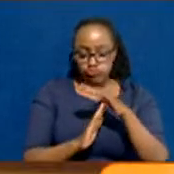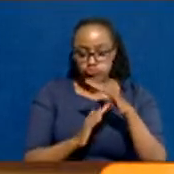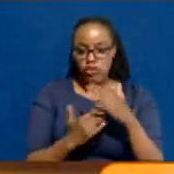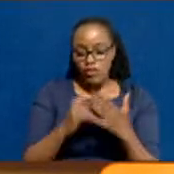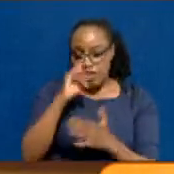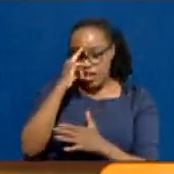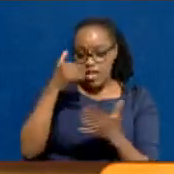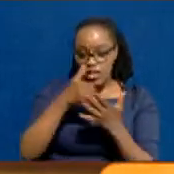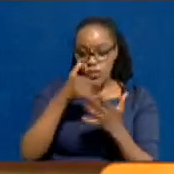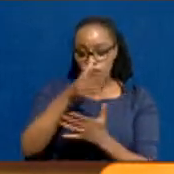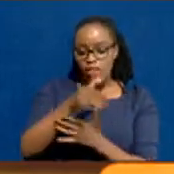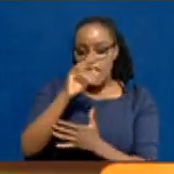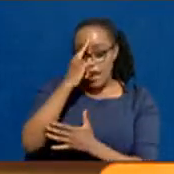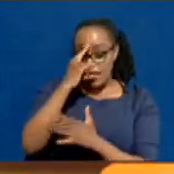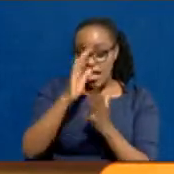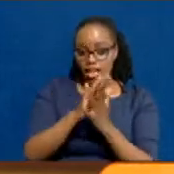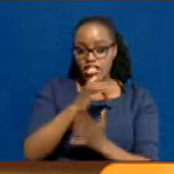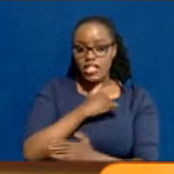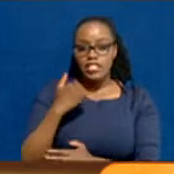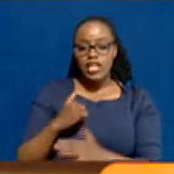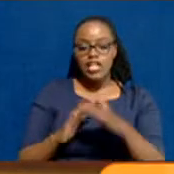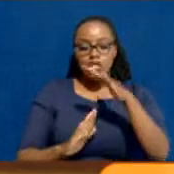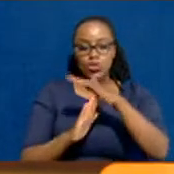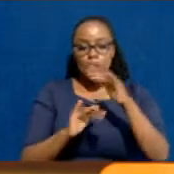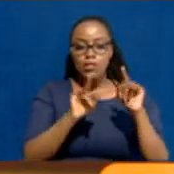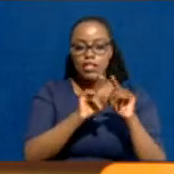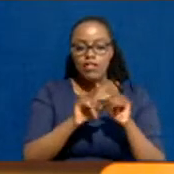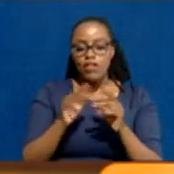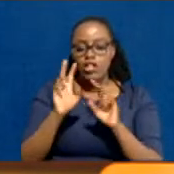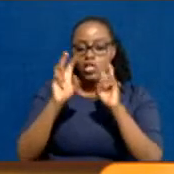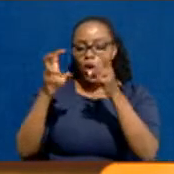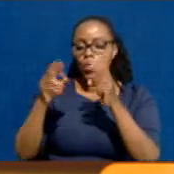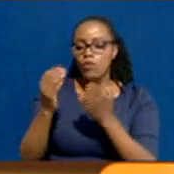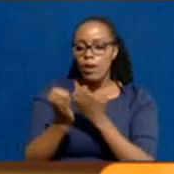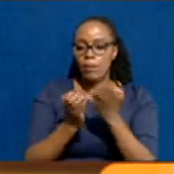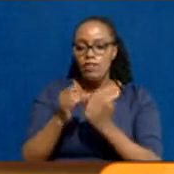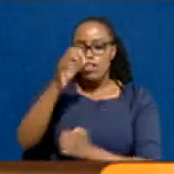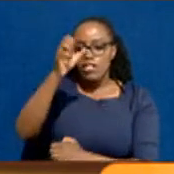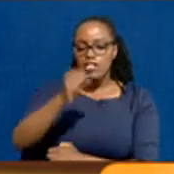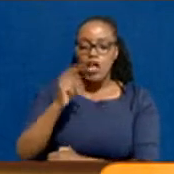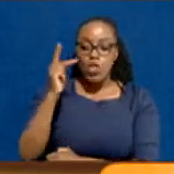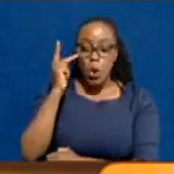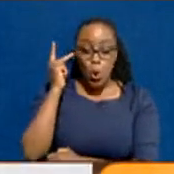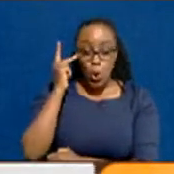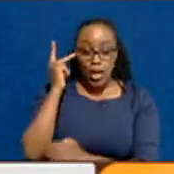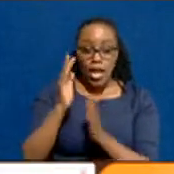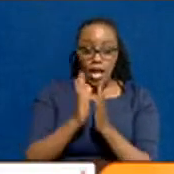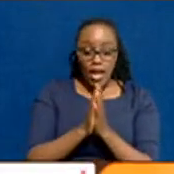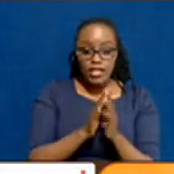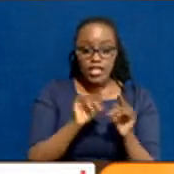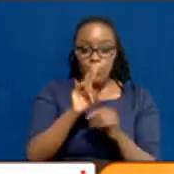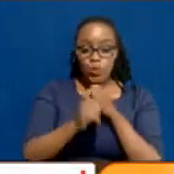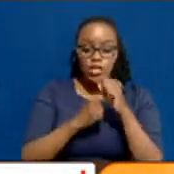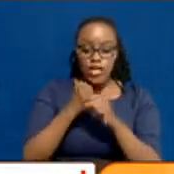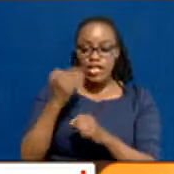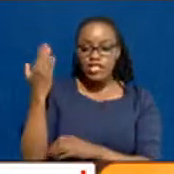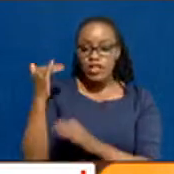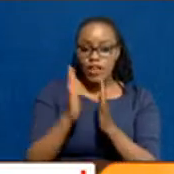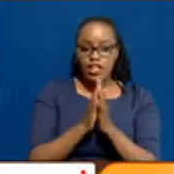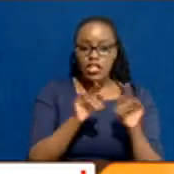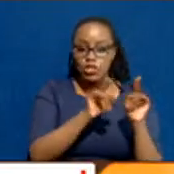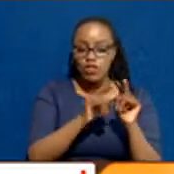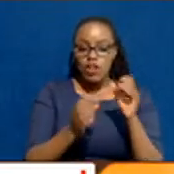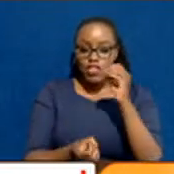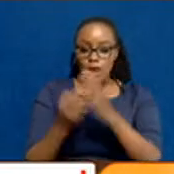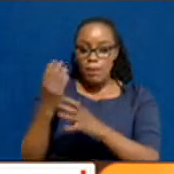India and China is very attractive. We took our coffee business to South Korea and Japan 2 years ago, and we are reaping handsomely from